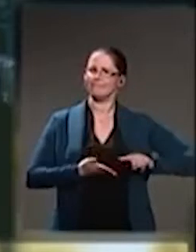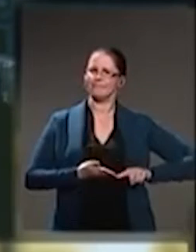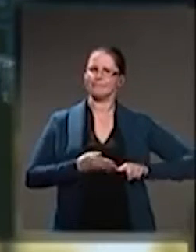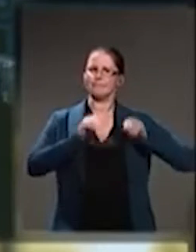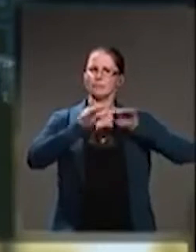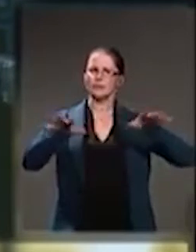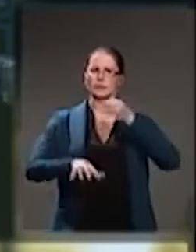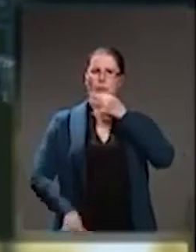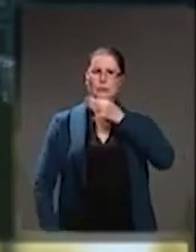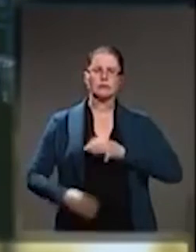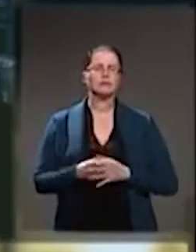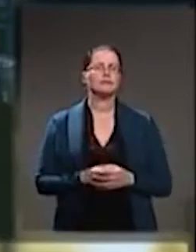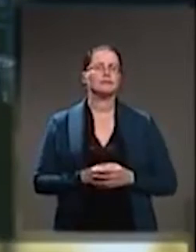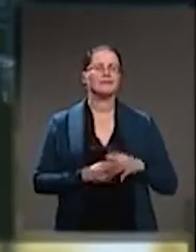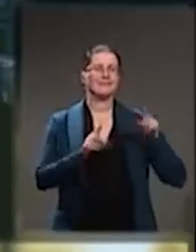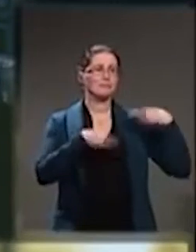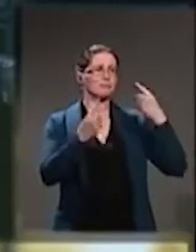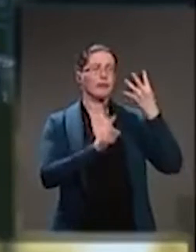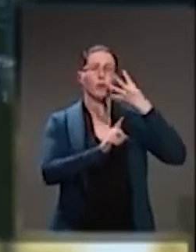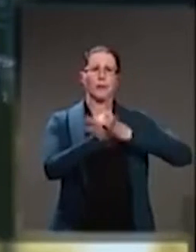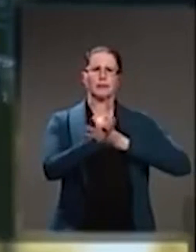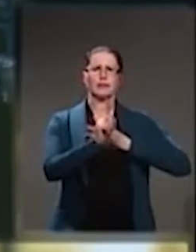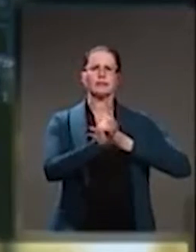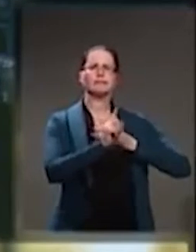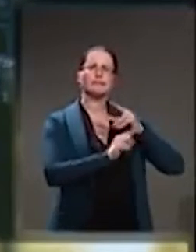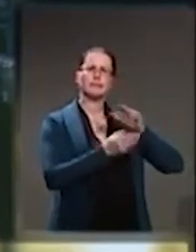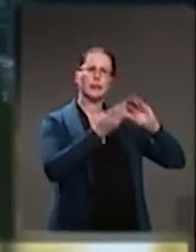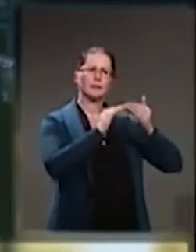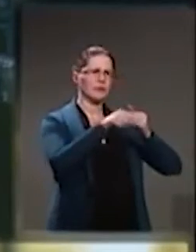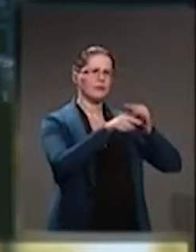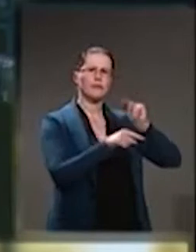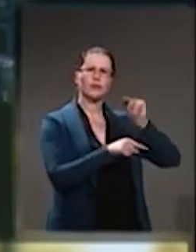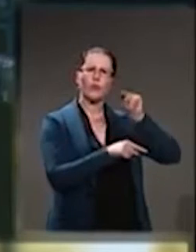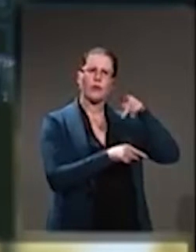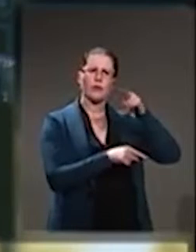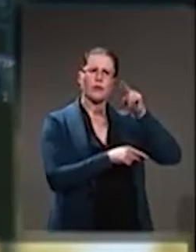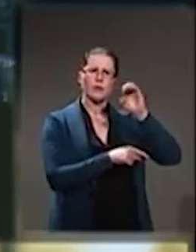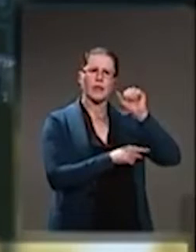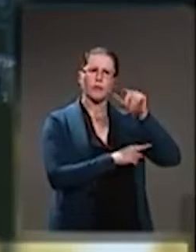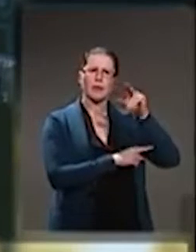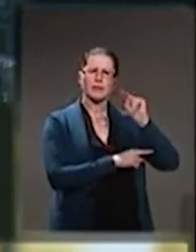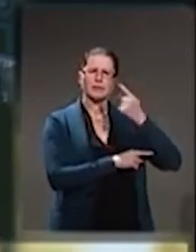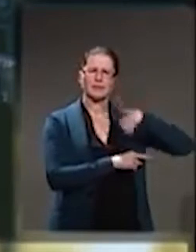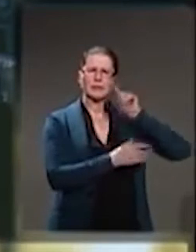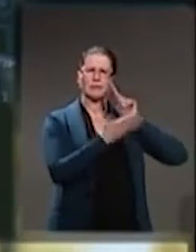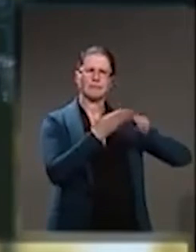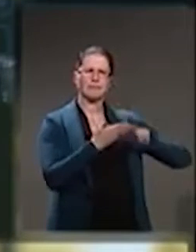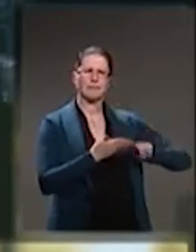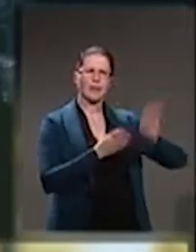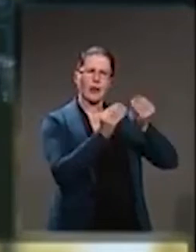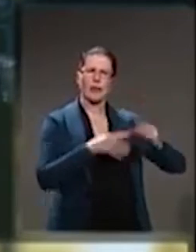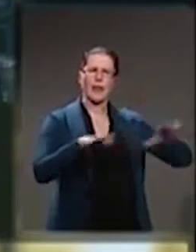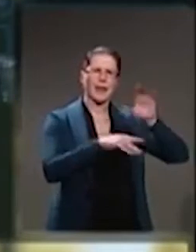5 months, we've been looking into the issue of land title in the community of North Preston. It might surprise you to learn that many people there do not have legal